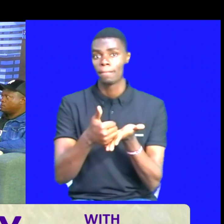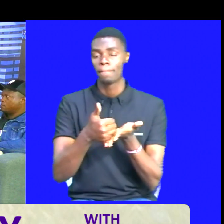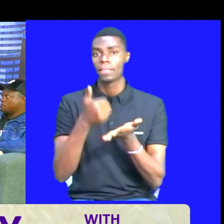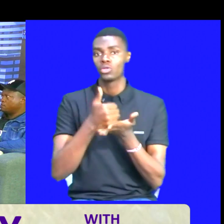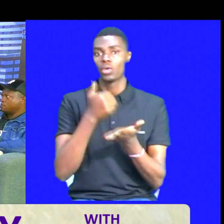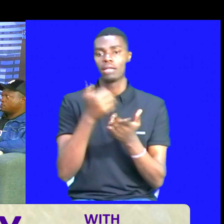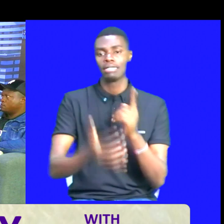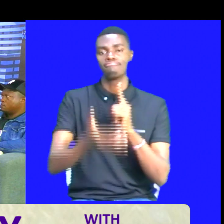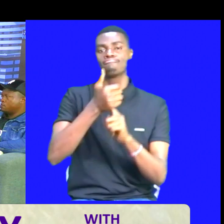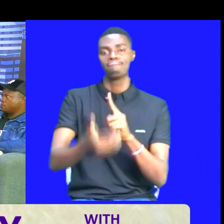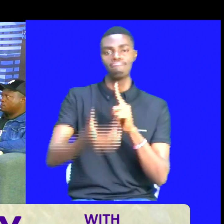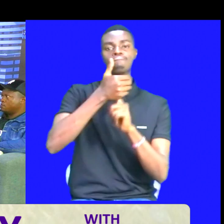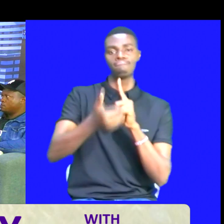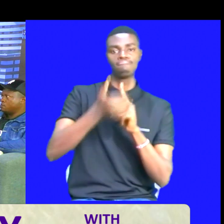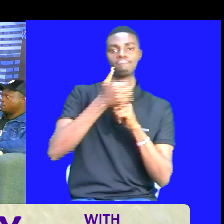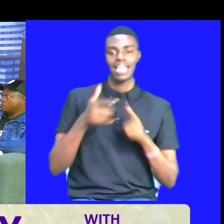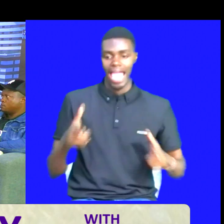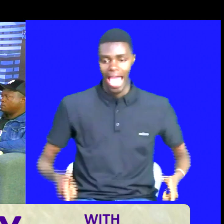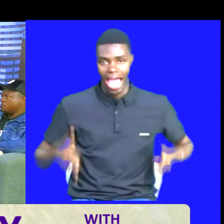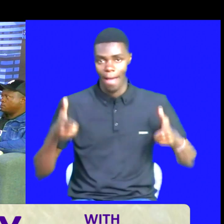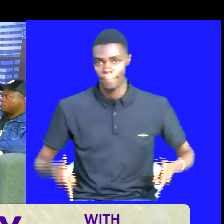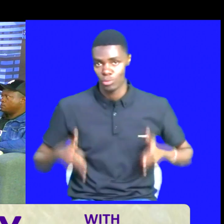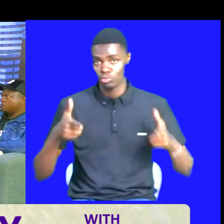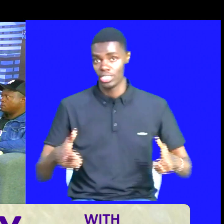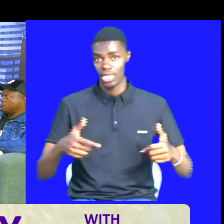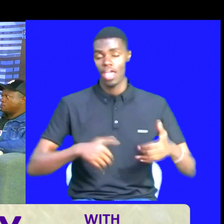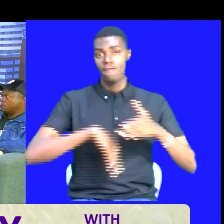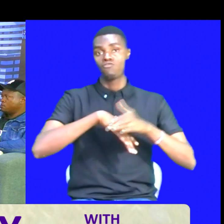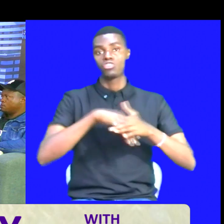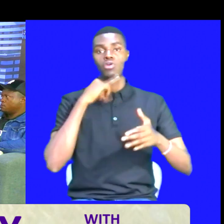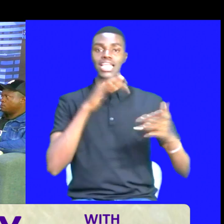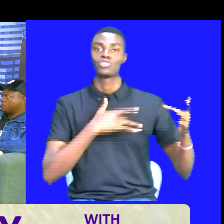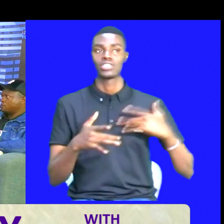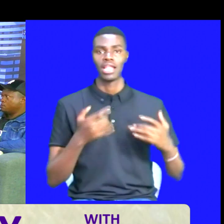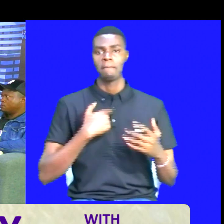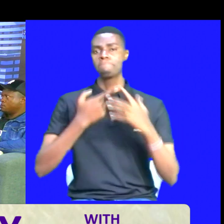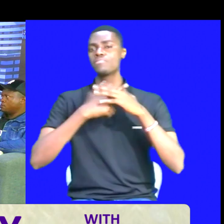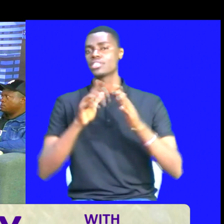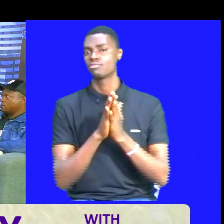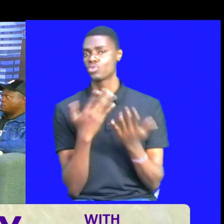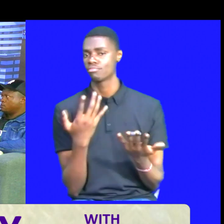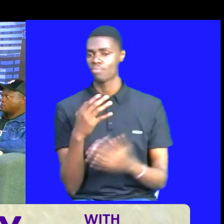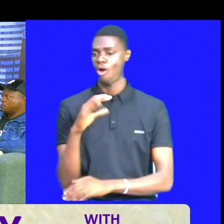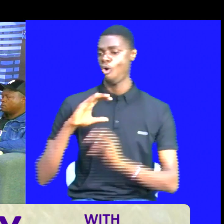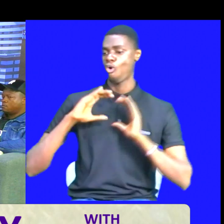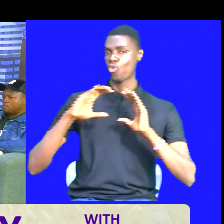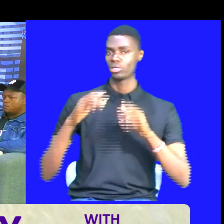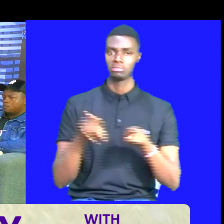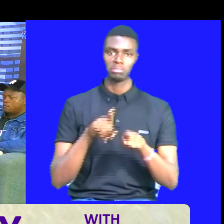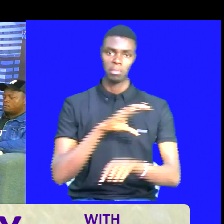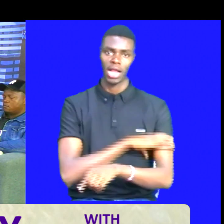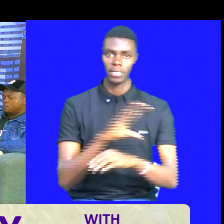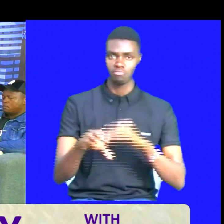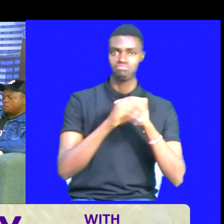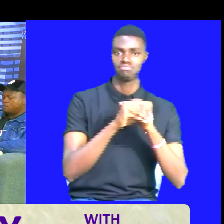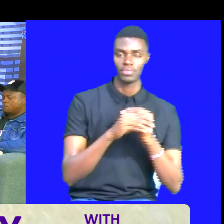soar the fruits as far as the amputee football is concerned. Now let me just start with you, coach, and maybe captain pia unaweza changia